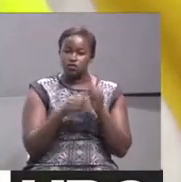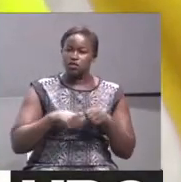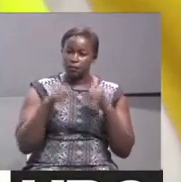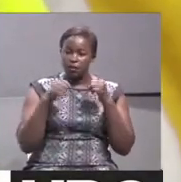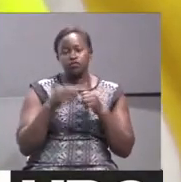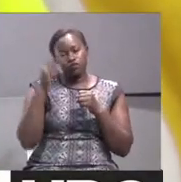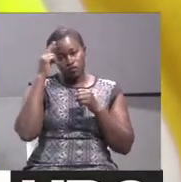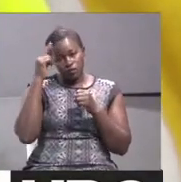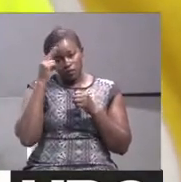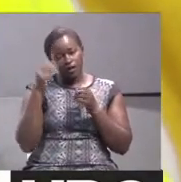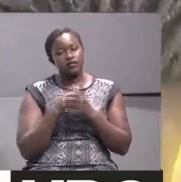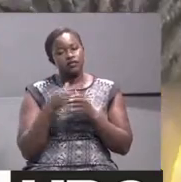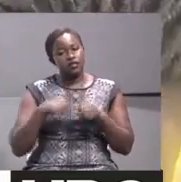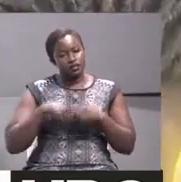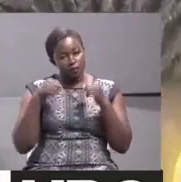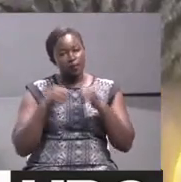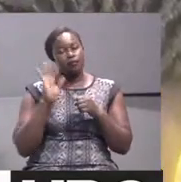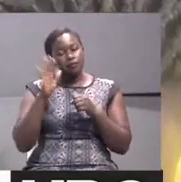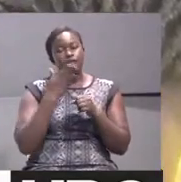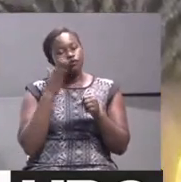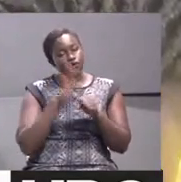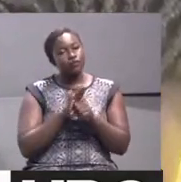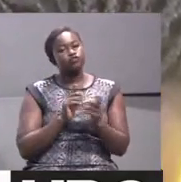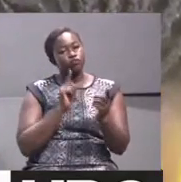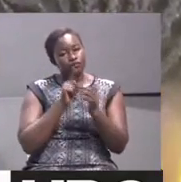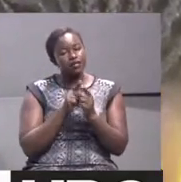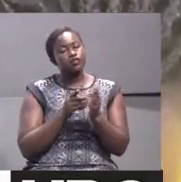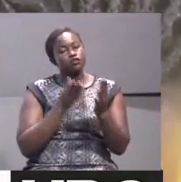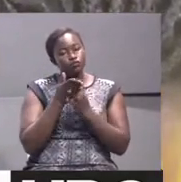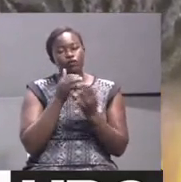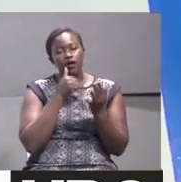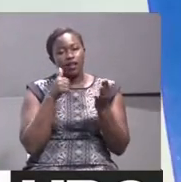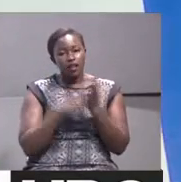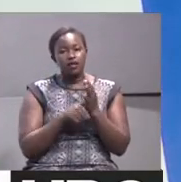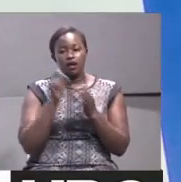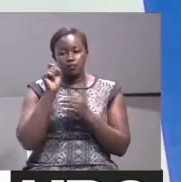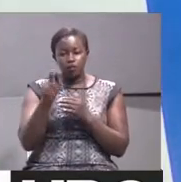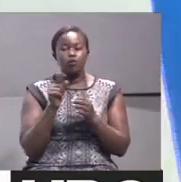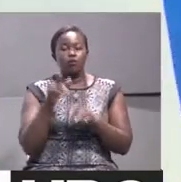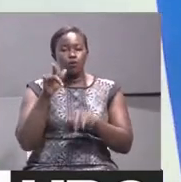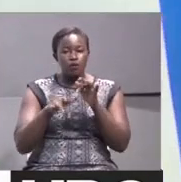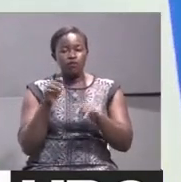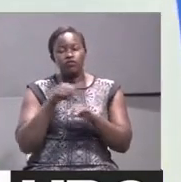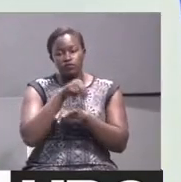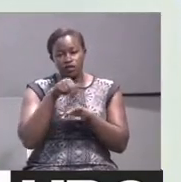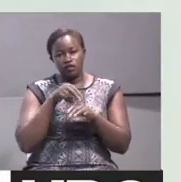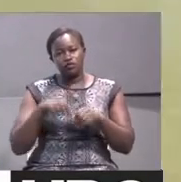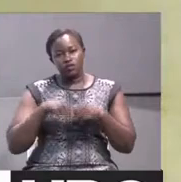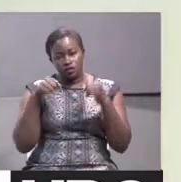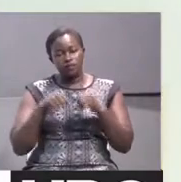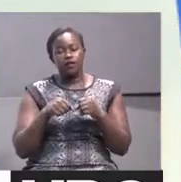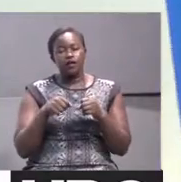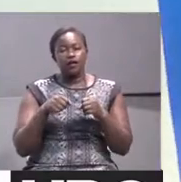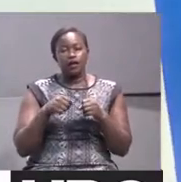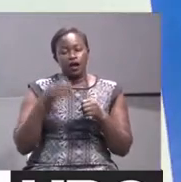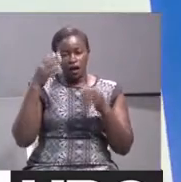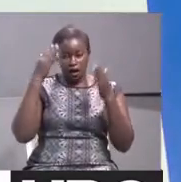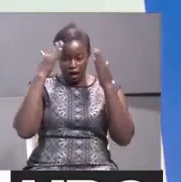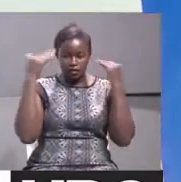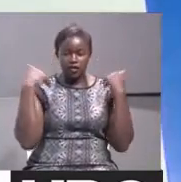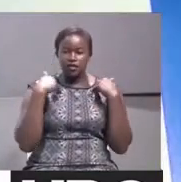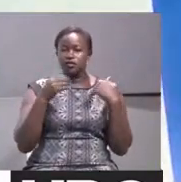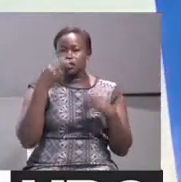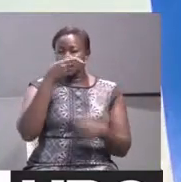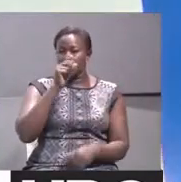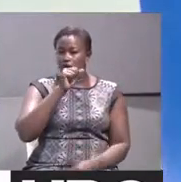the party's chairperson his promise to meet them through a letter addressed to the office of the national chairperson, Hajat Hadija Namialo. We have